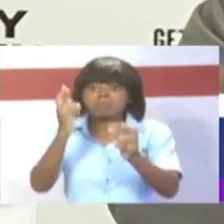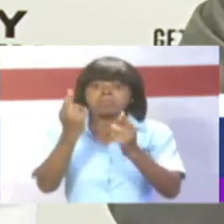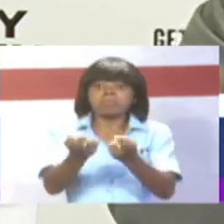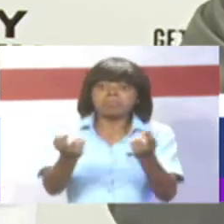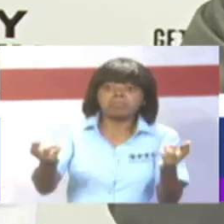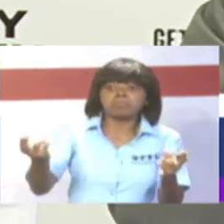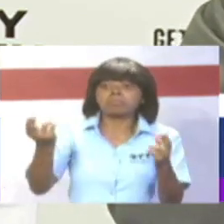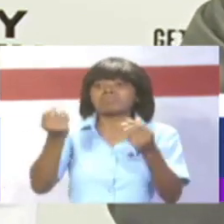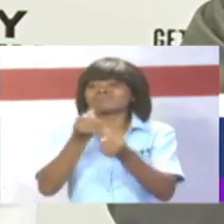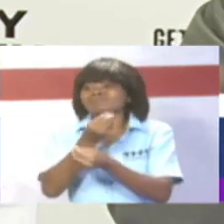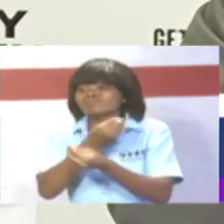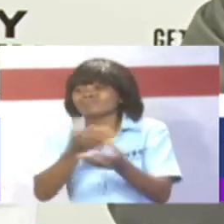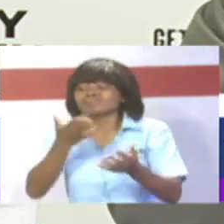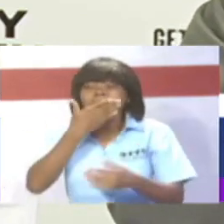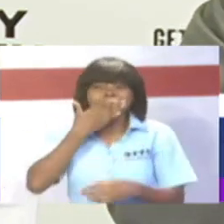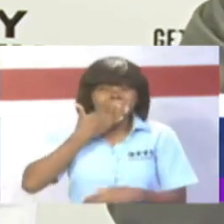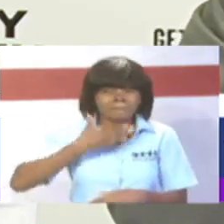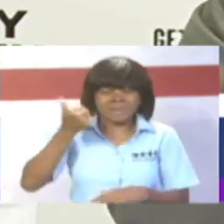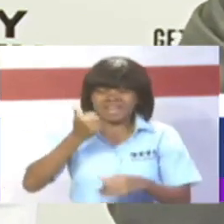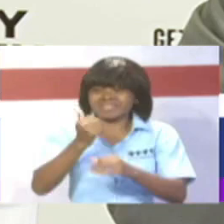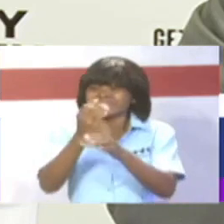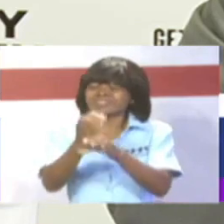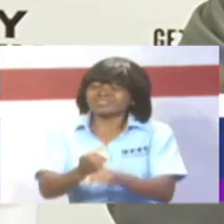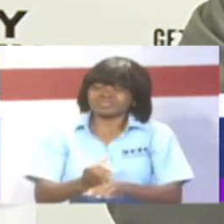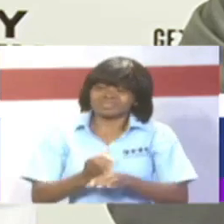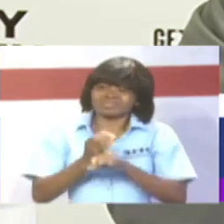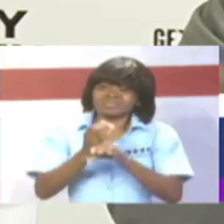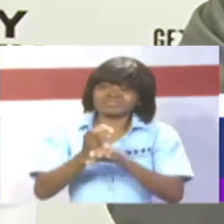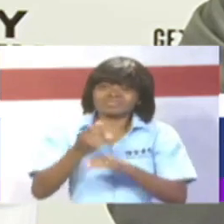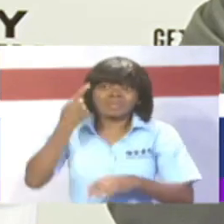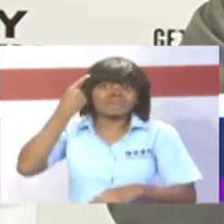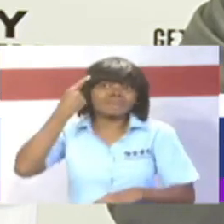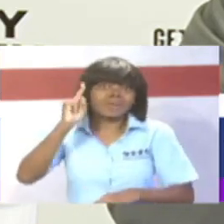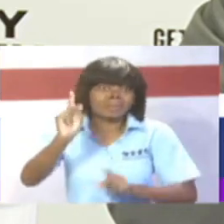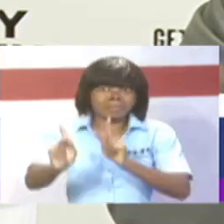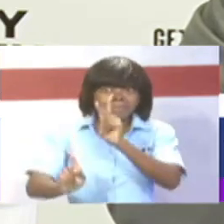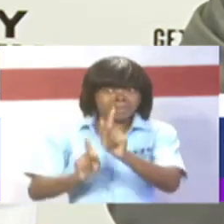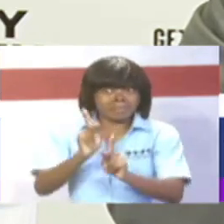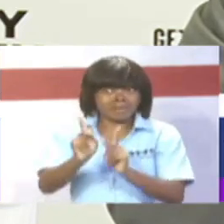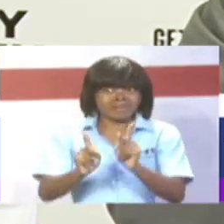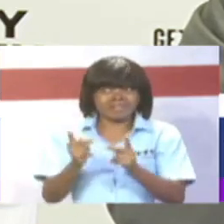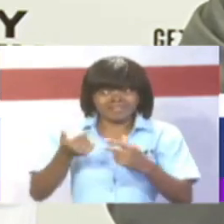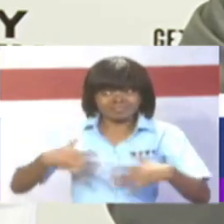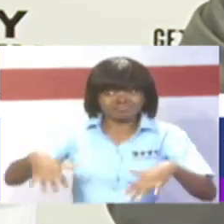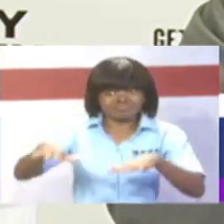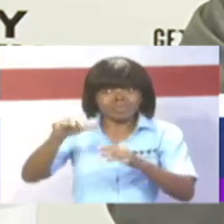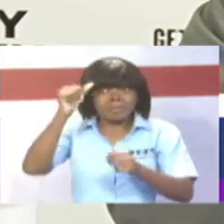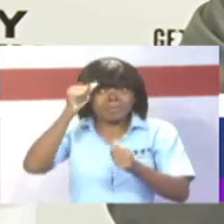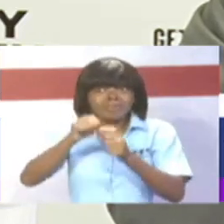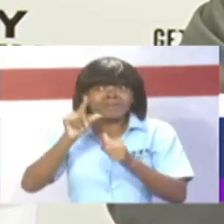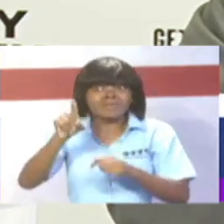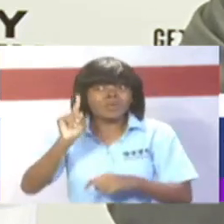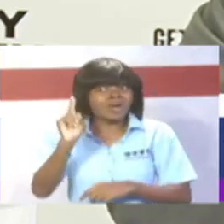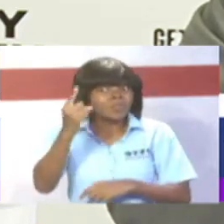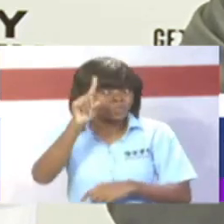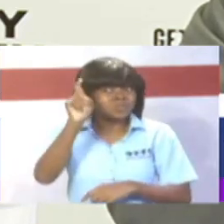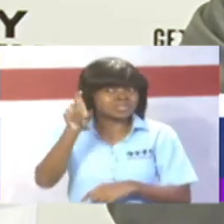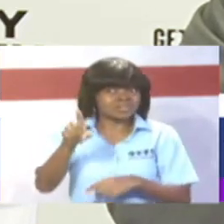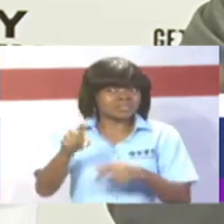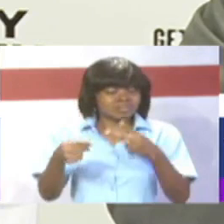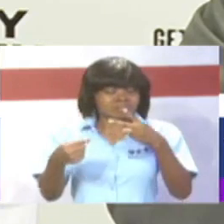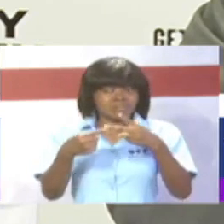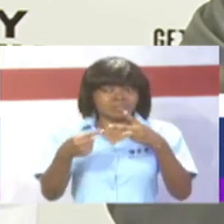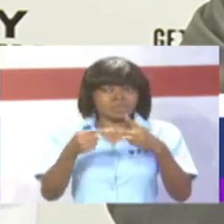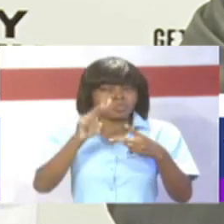widest cross section of the population. So I hope that answers the first question. Your second question is